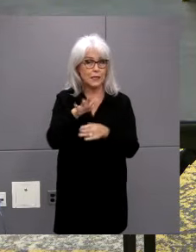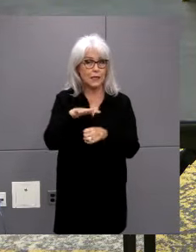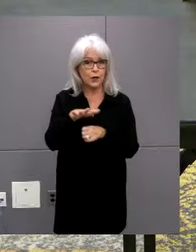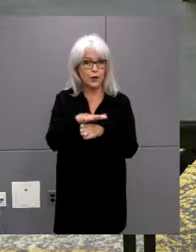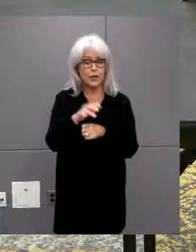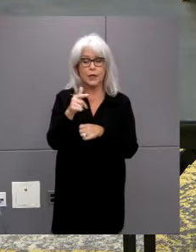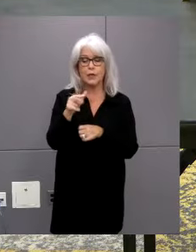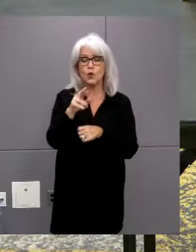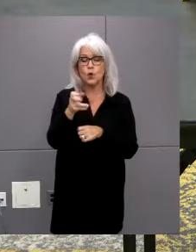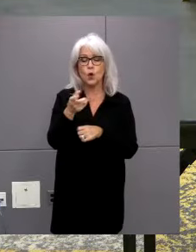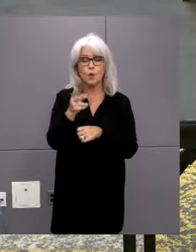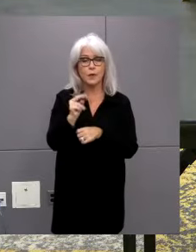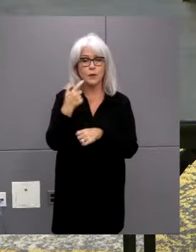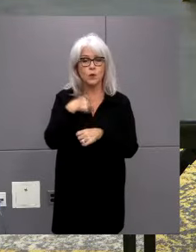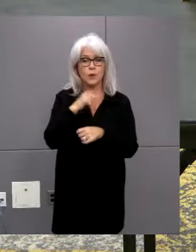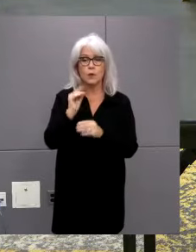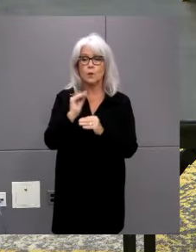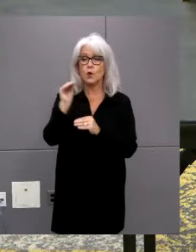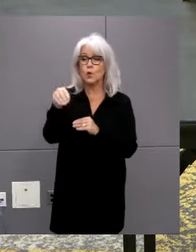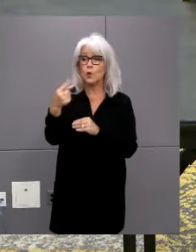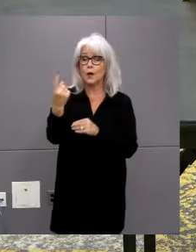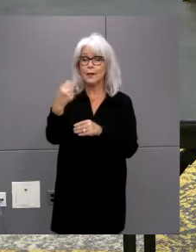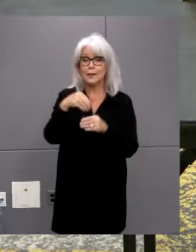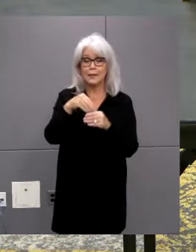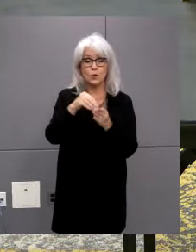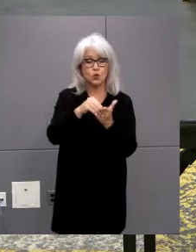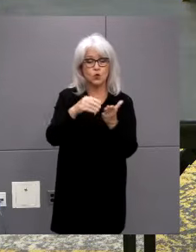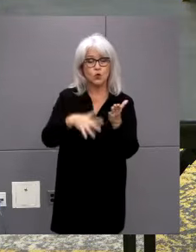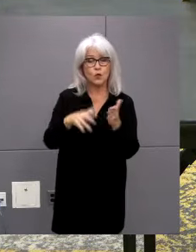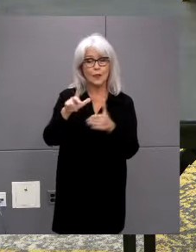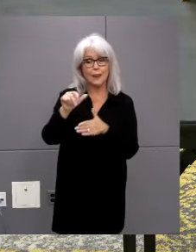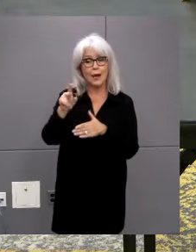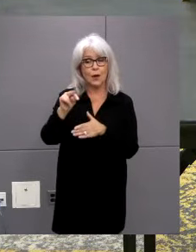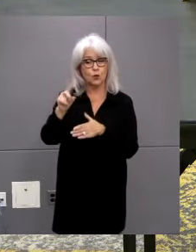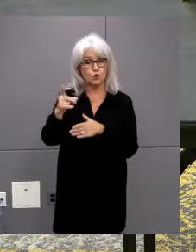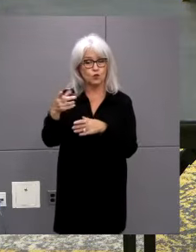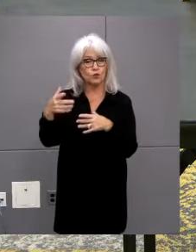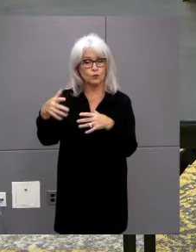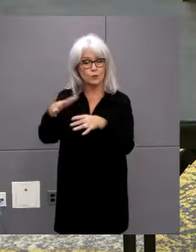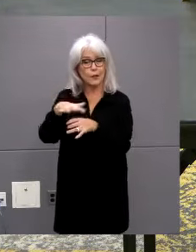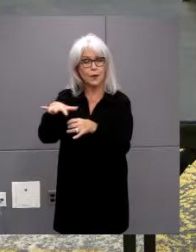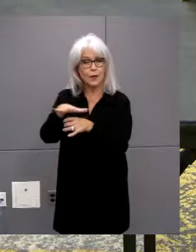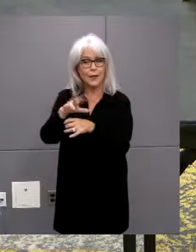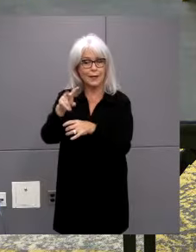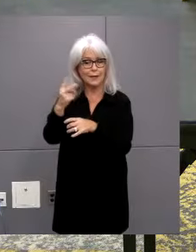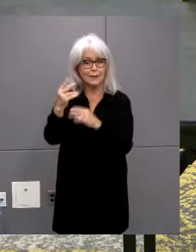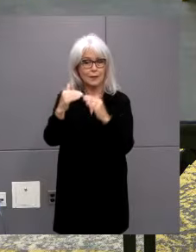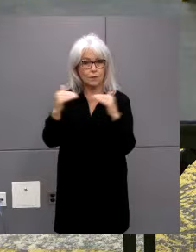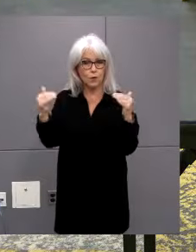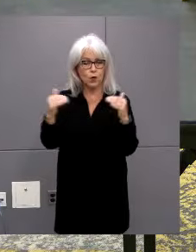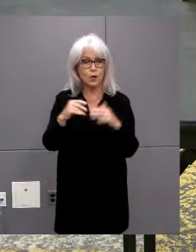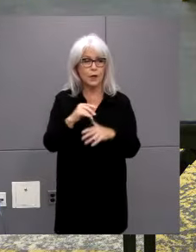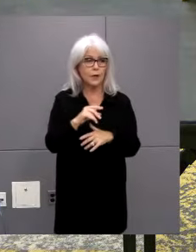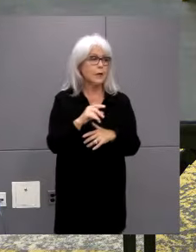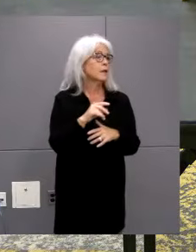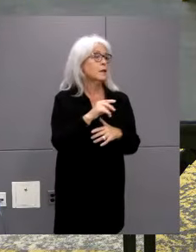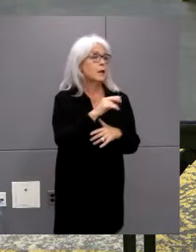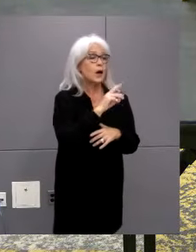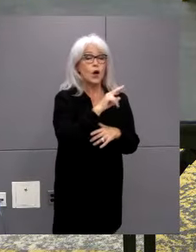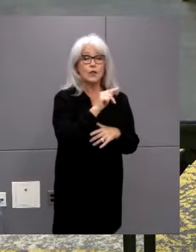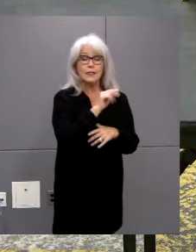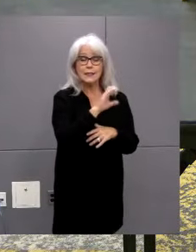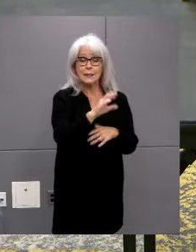Gorman Building, replace 1 in the student lounge area and on the 2nd floor. And the RTC